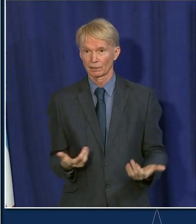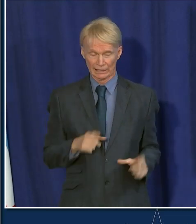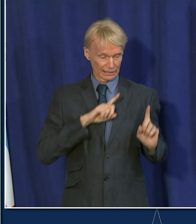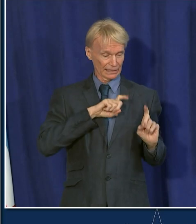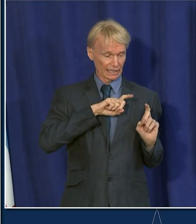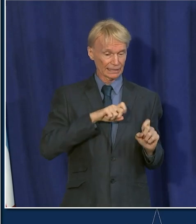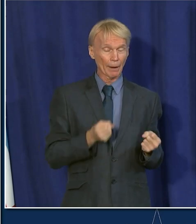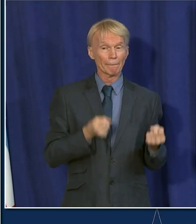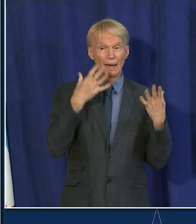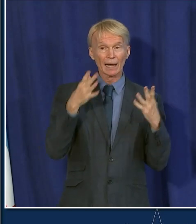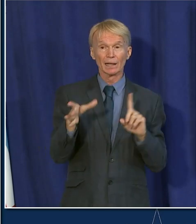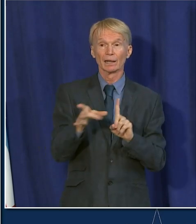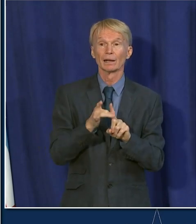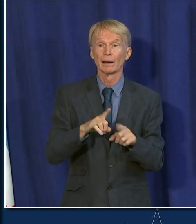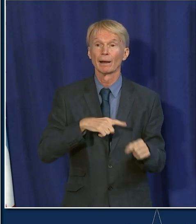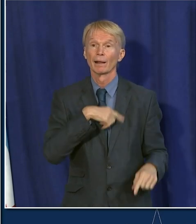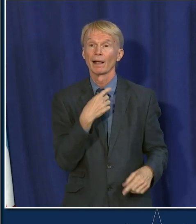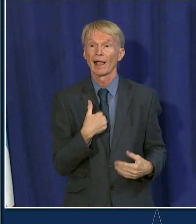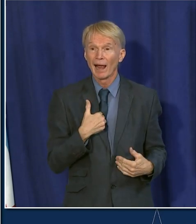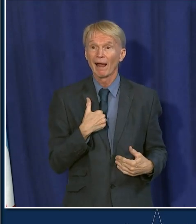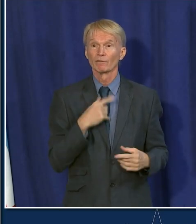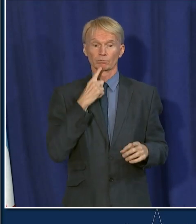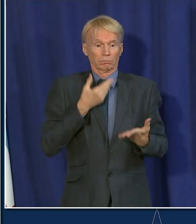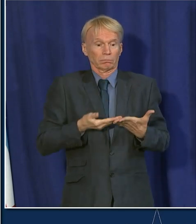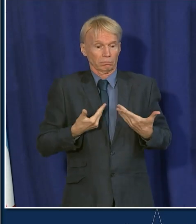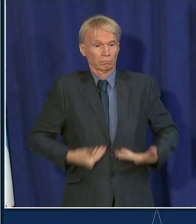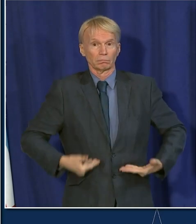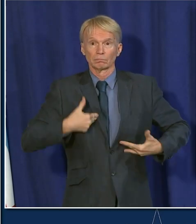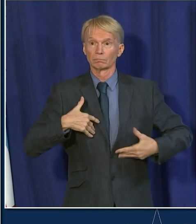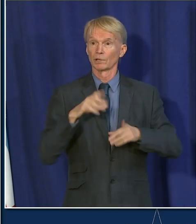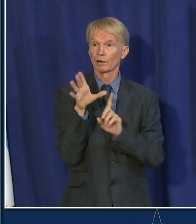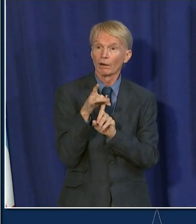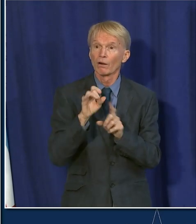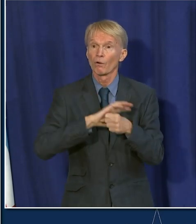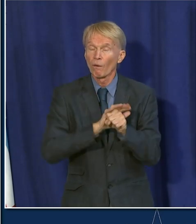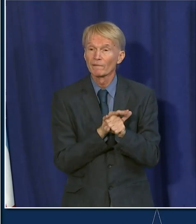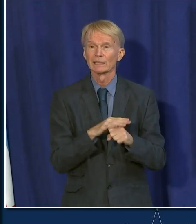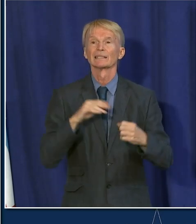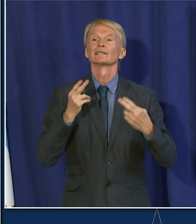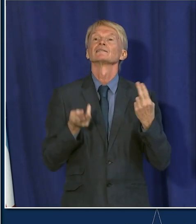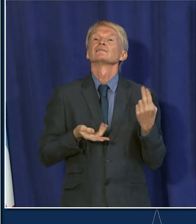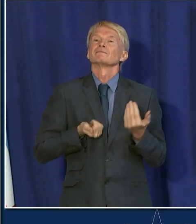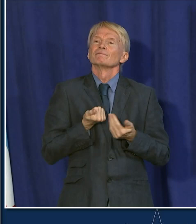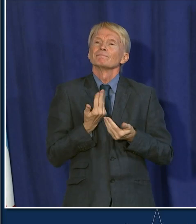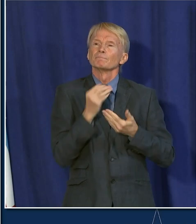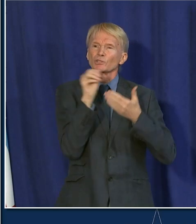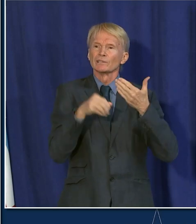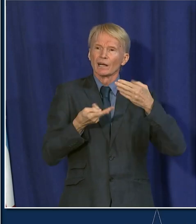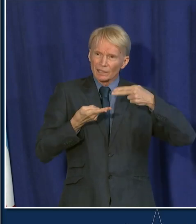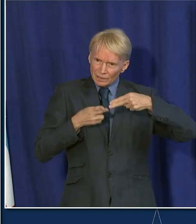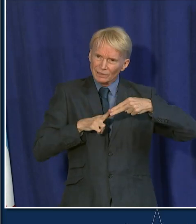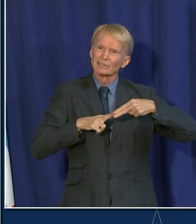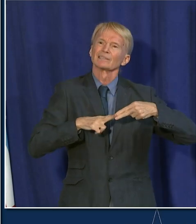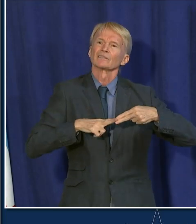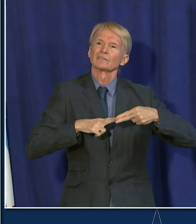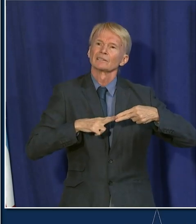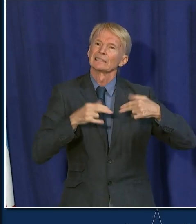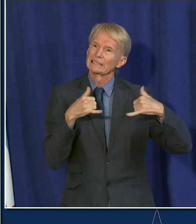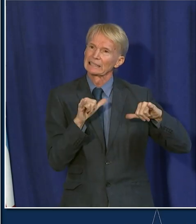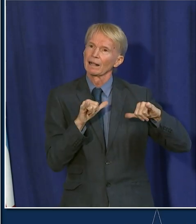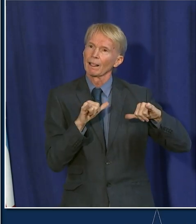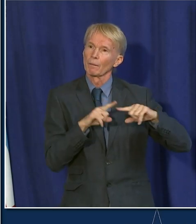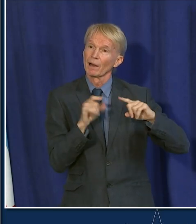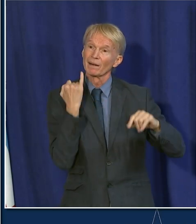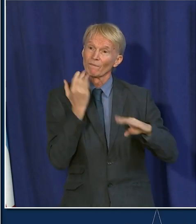at 2.6%. That is also increasing. It's still in the lower risk category, and if we get